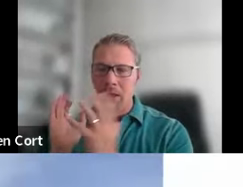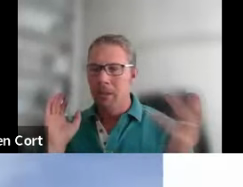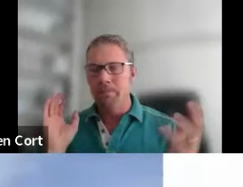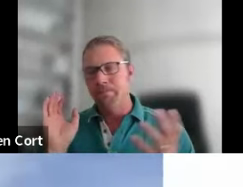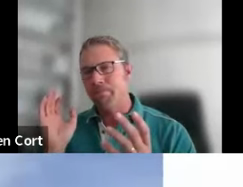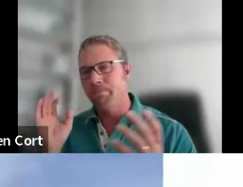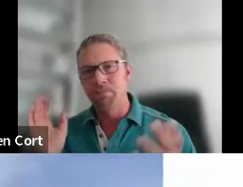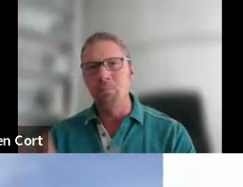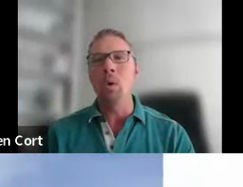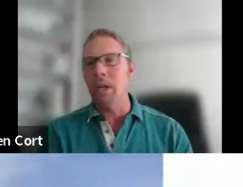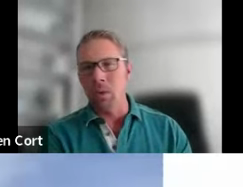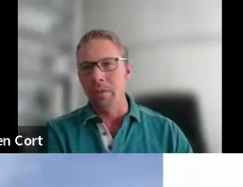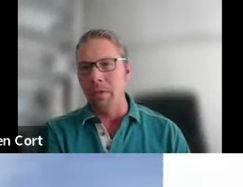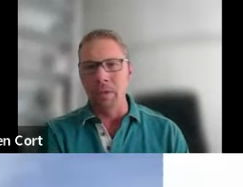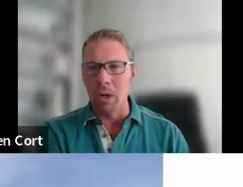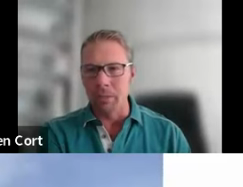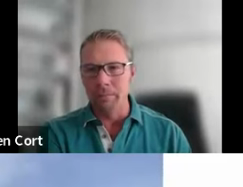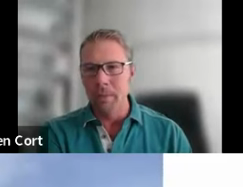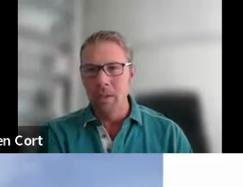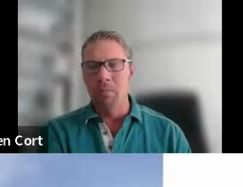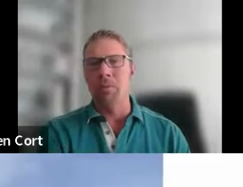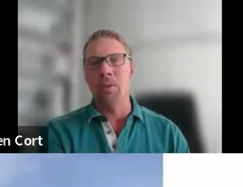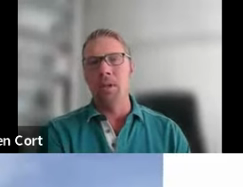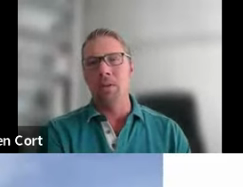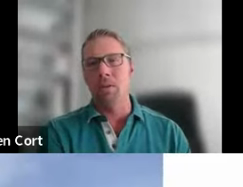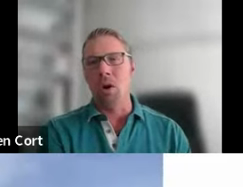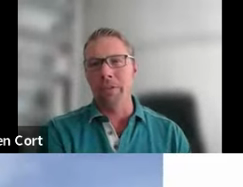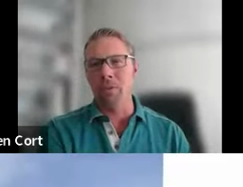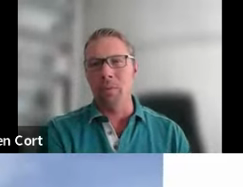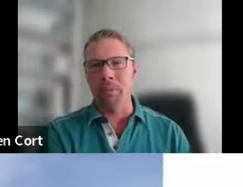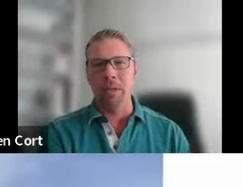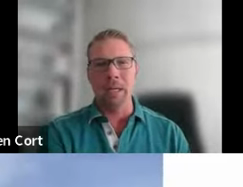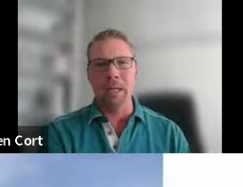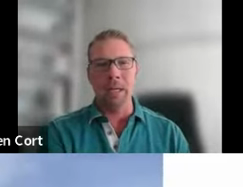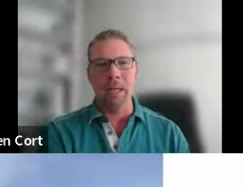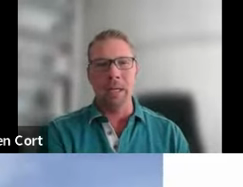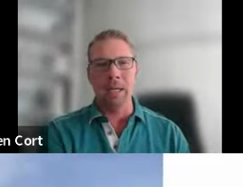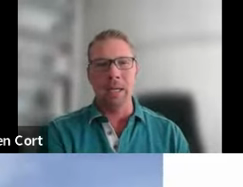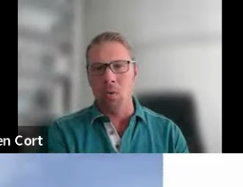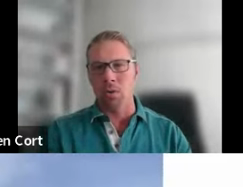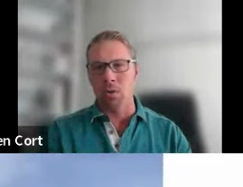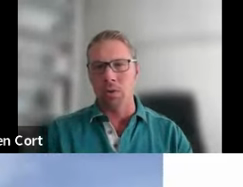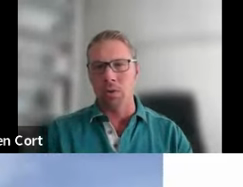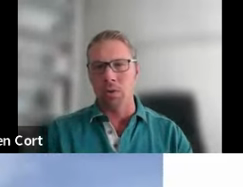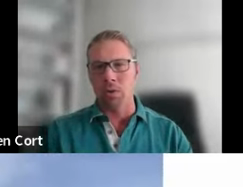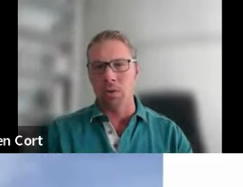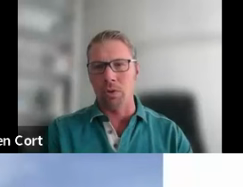between milk and 151, between cough syrup and orange